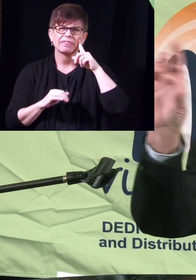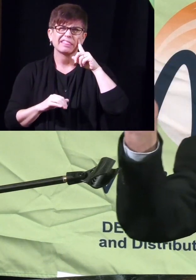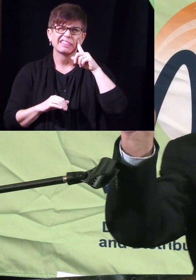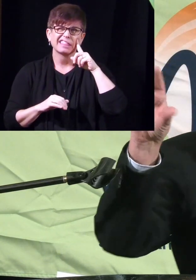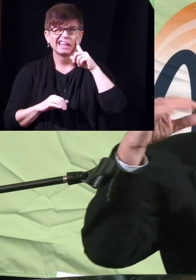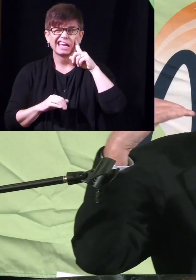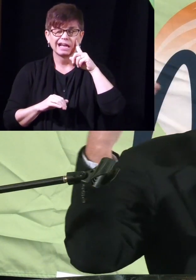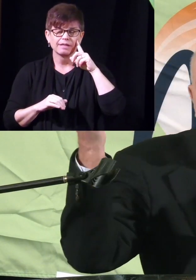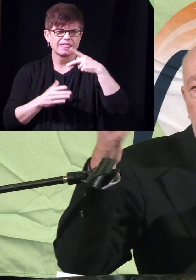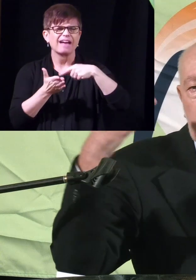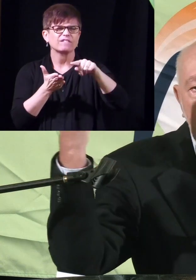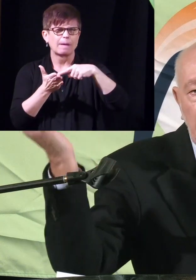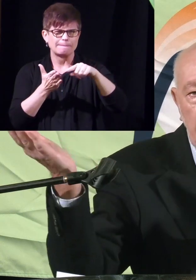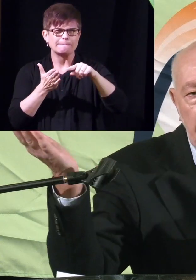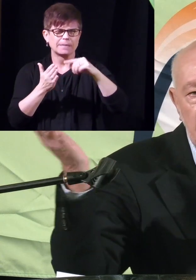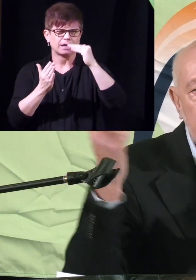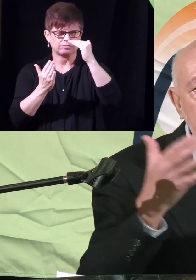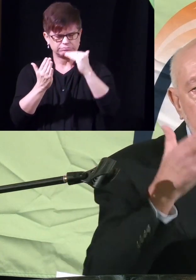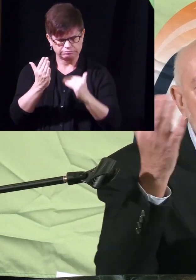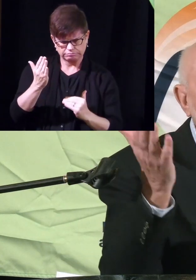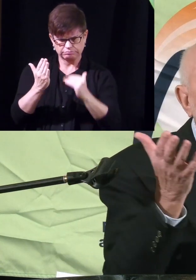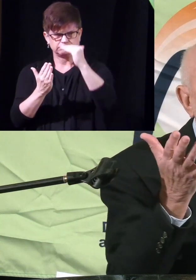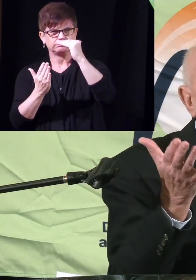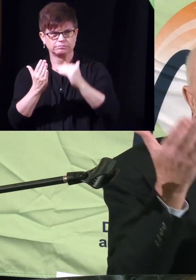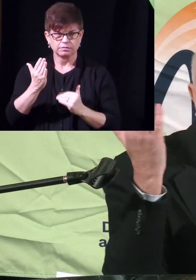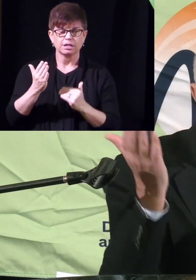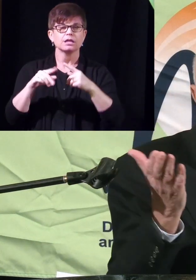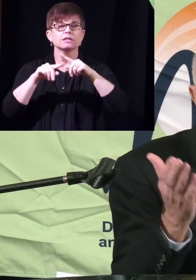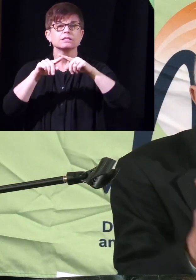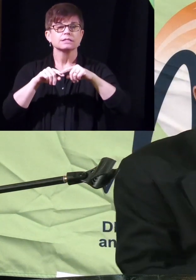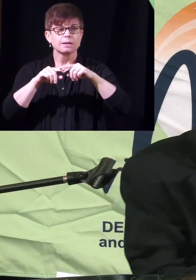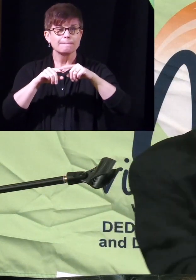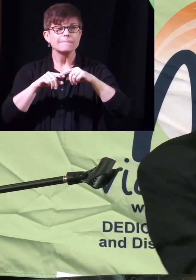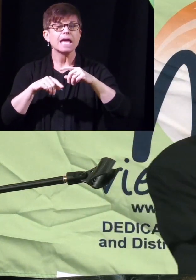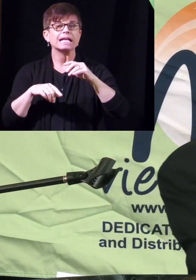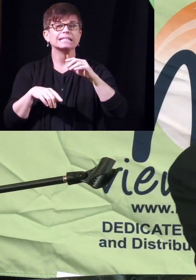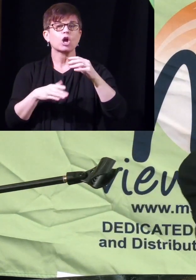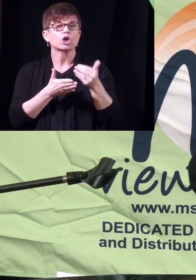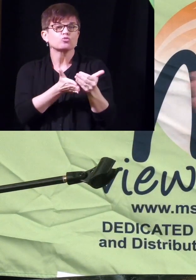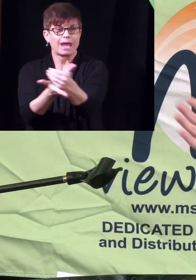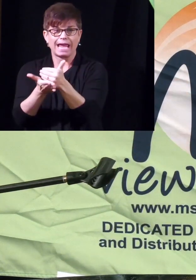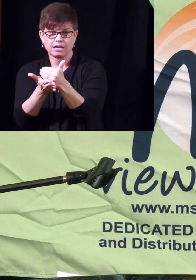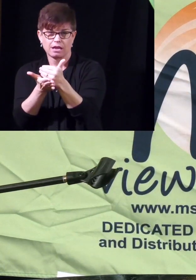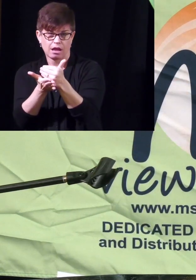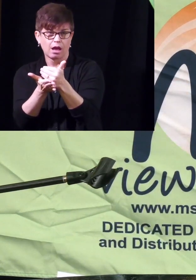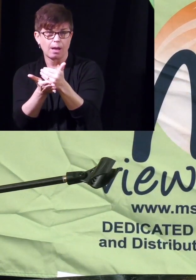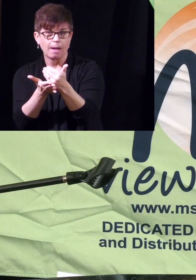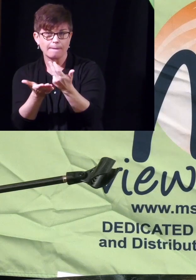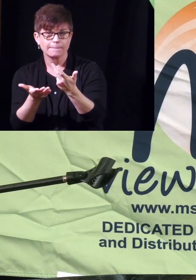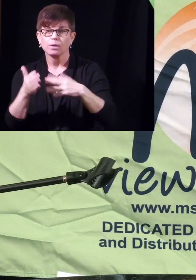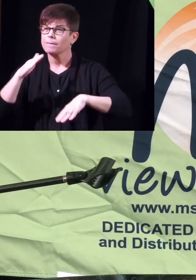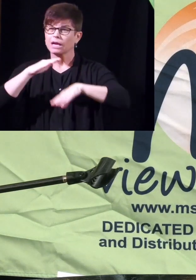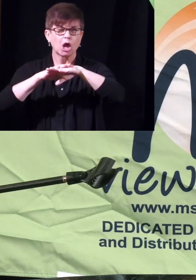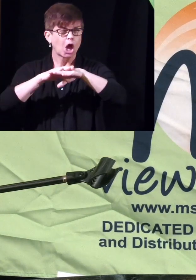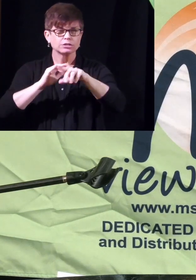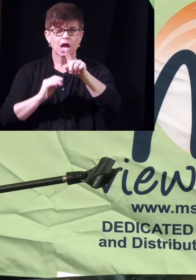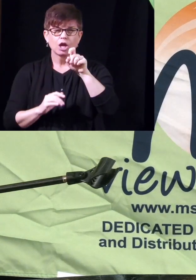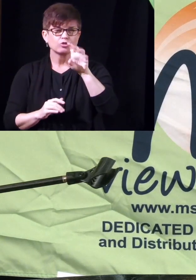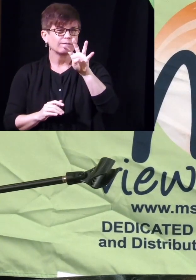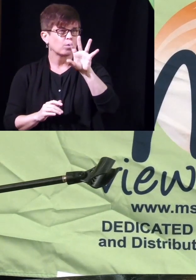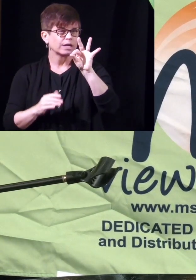pay scale as to what someone's income is, and that will be the maximum cost. But the maximum cost for anybody is